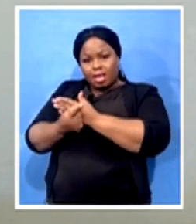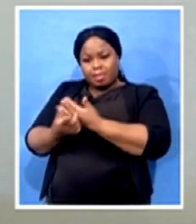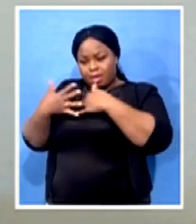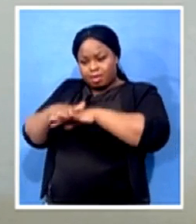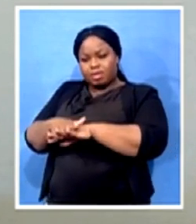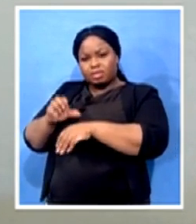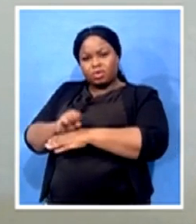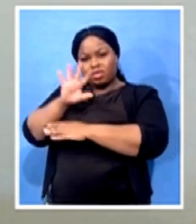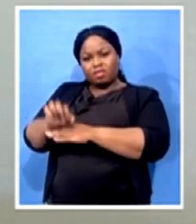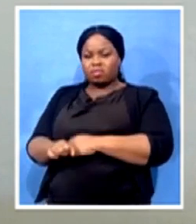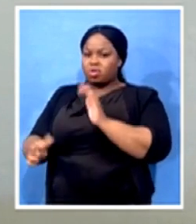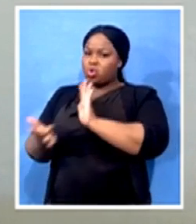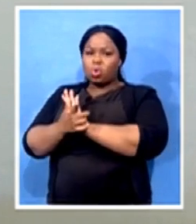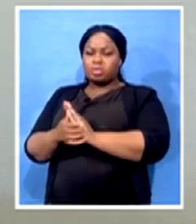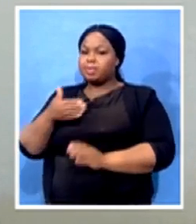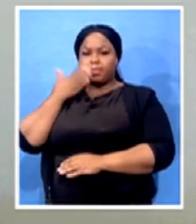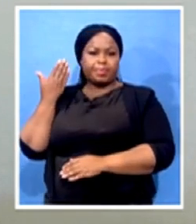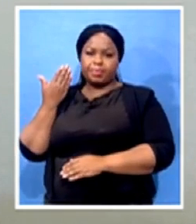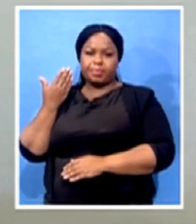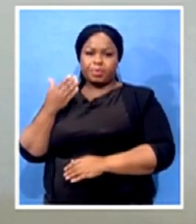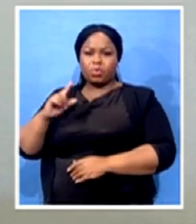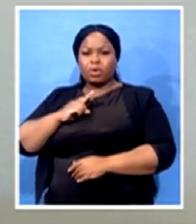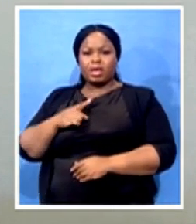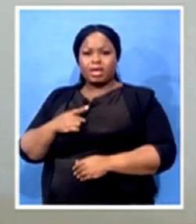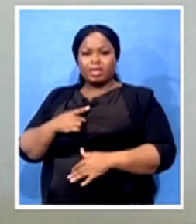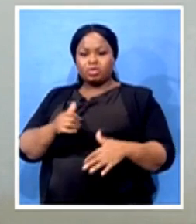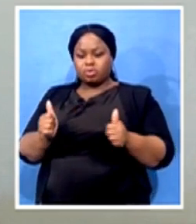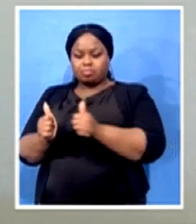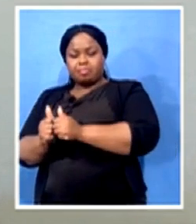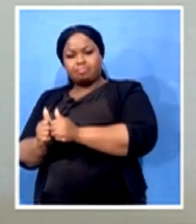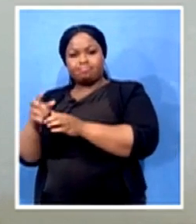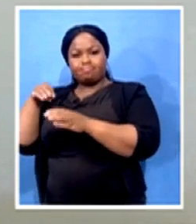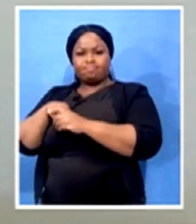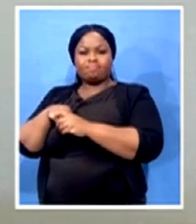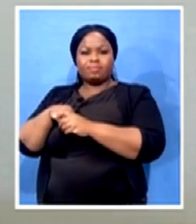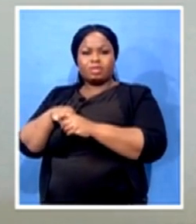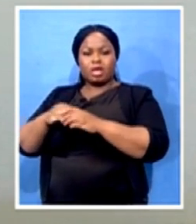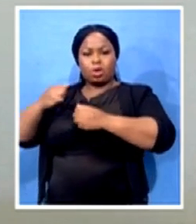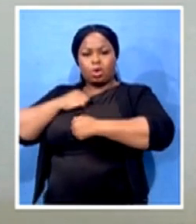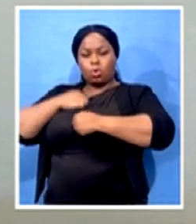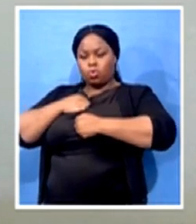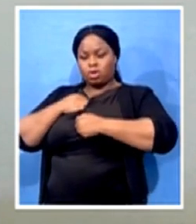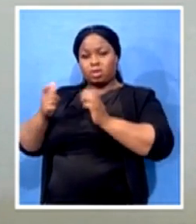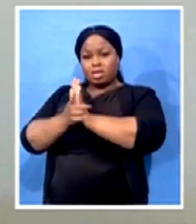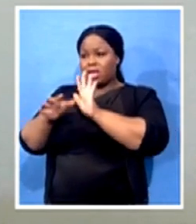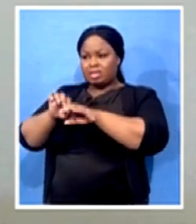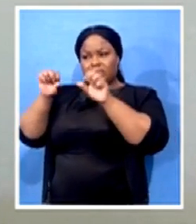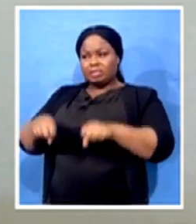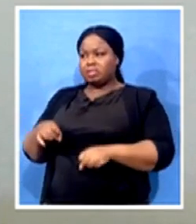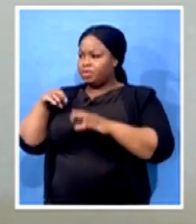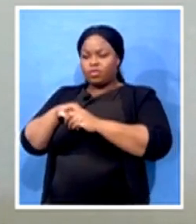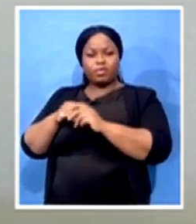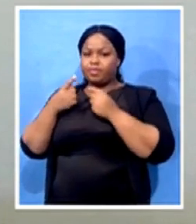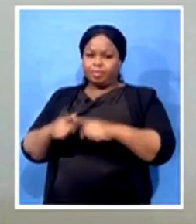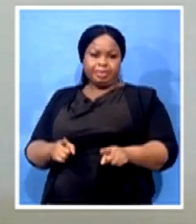not form part and parcel of our legal system. Then that's where the legal